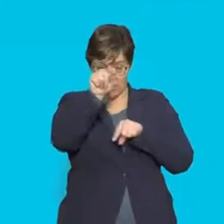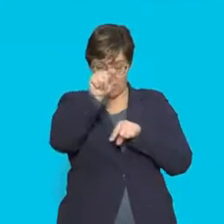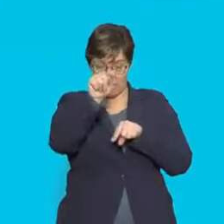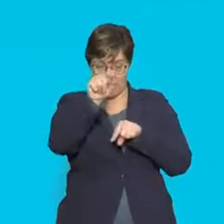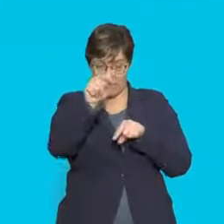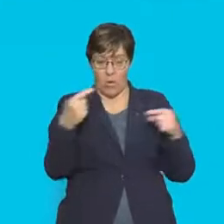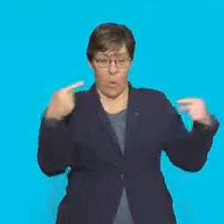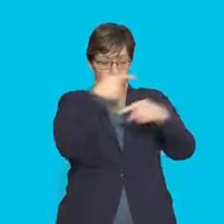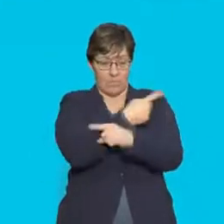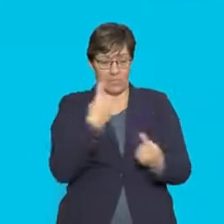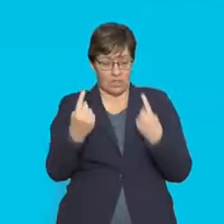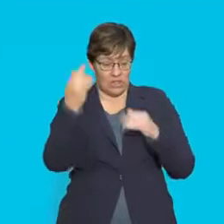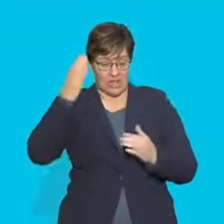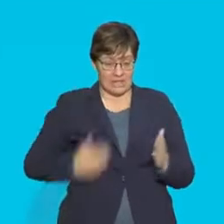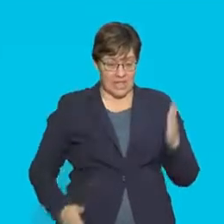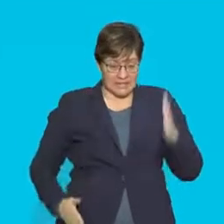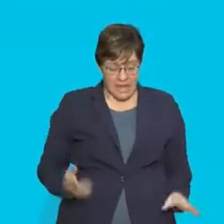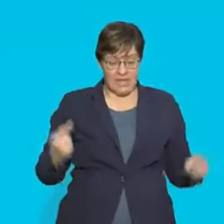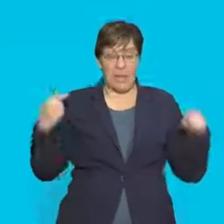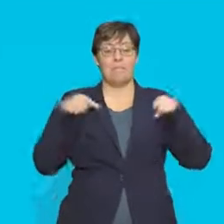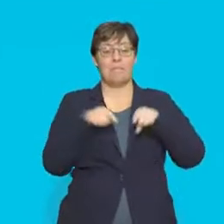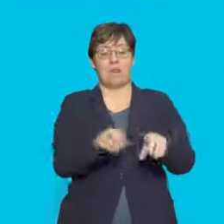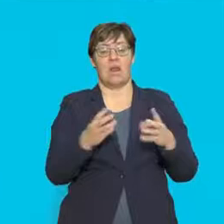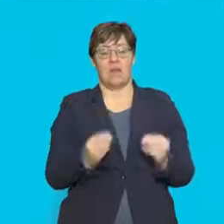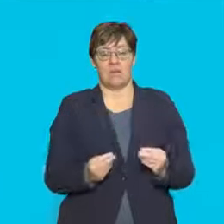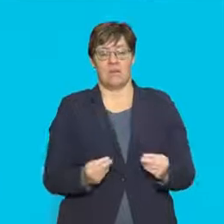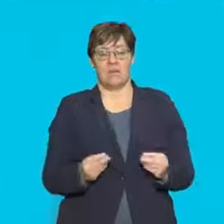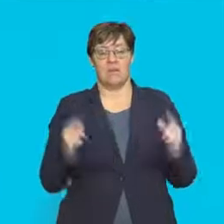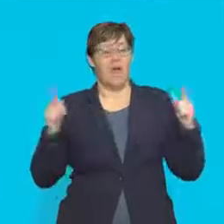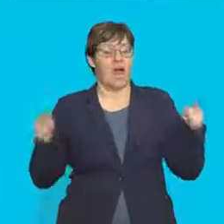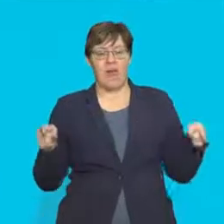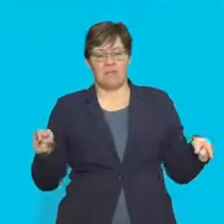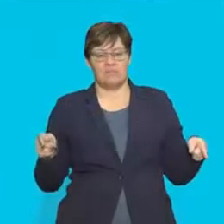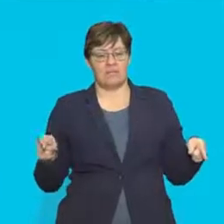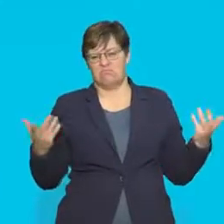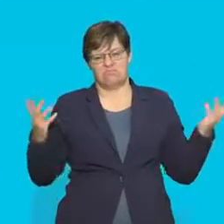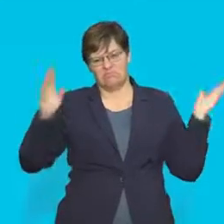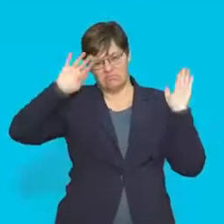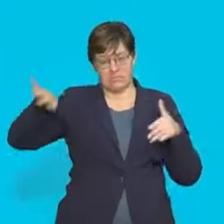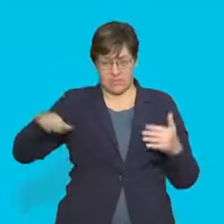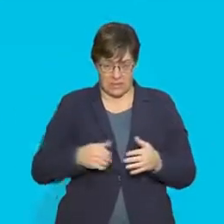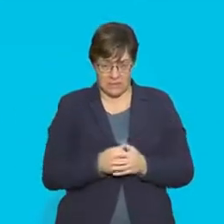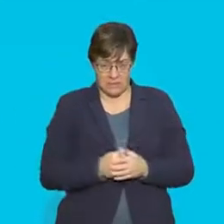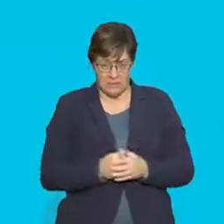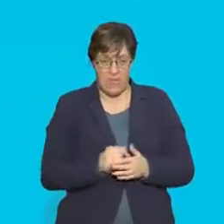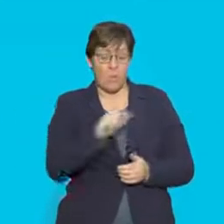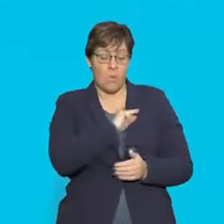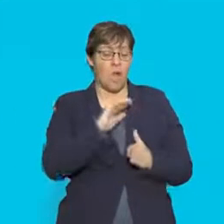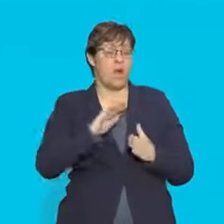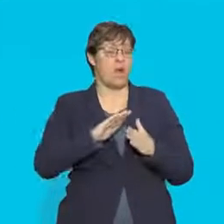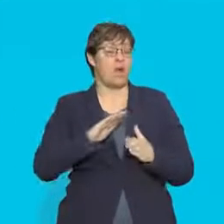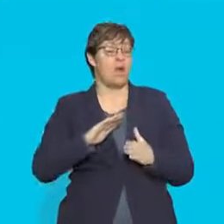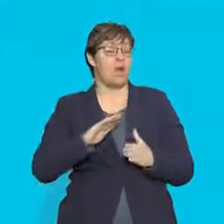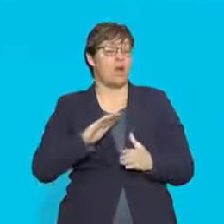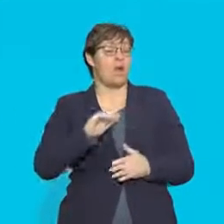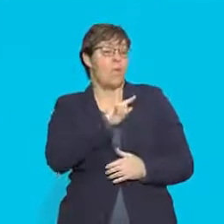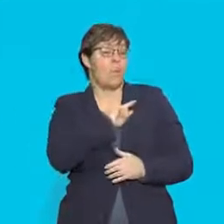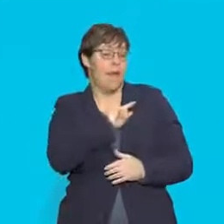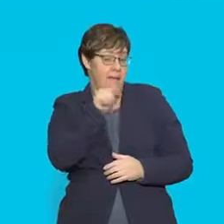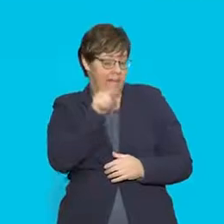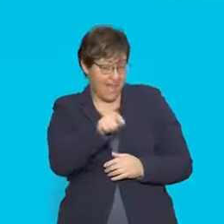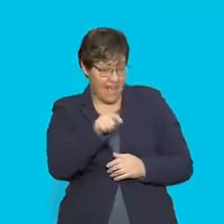sides being parallel to one another, and then the other sides we don't really think much about them. So as a result, you